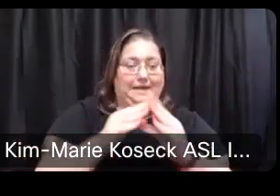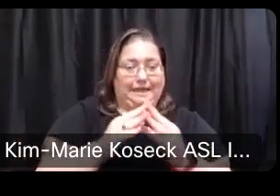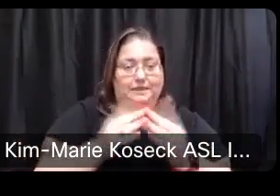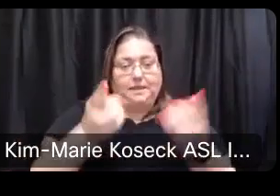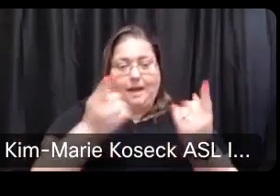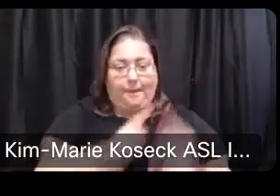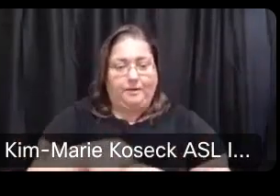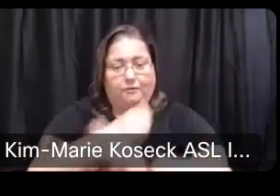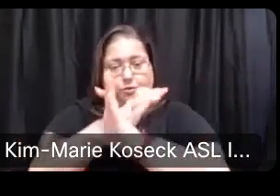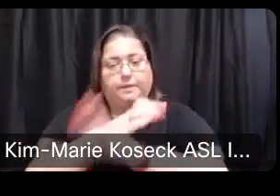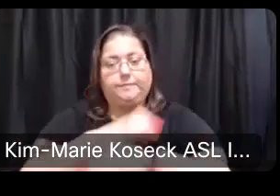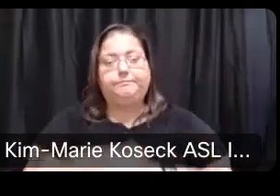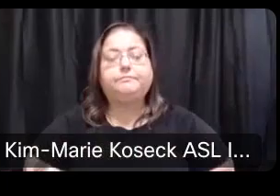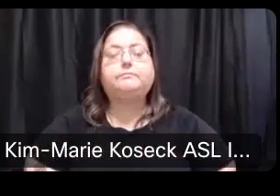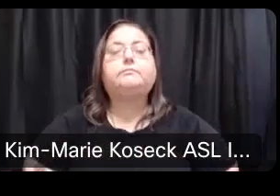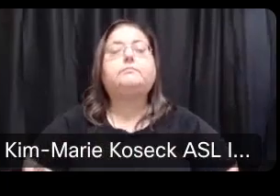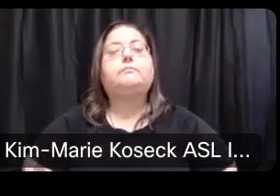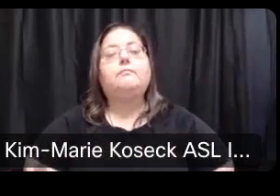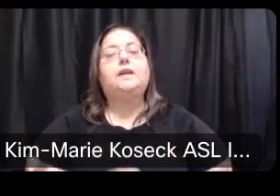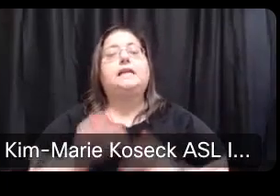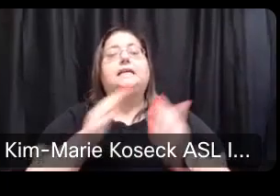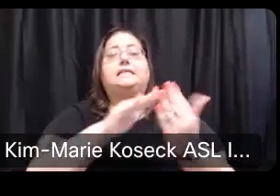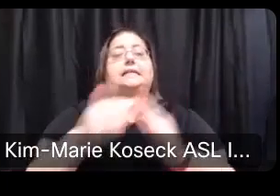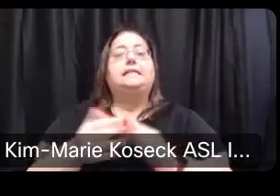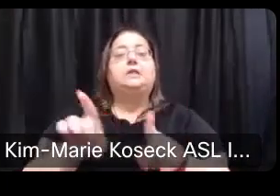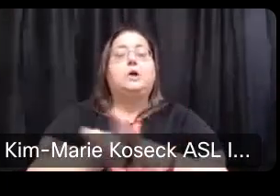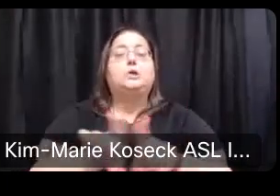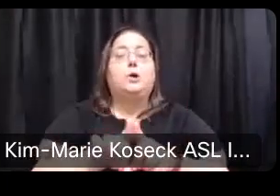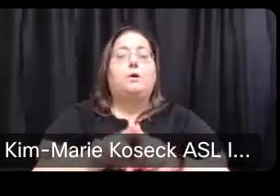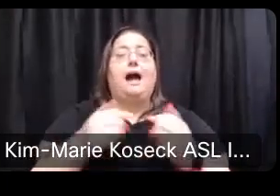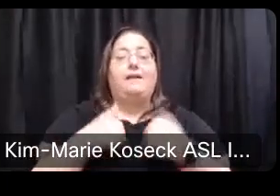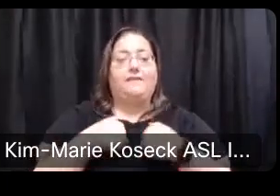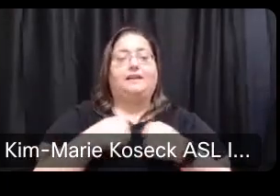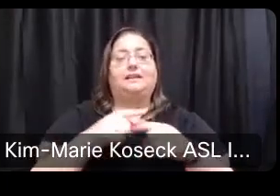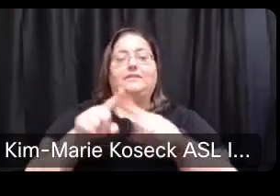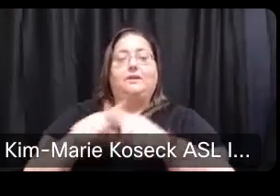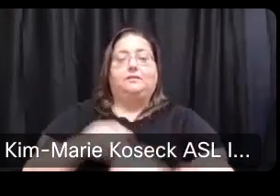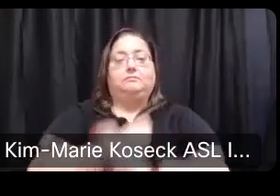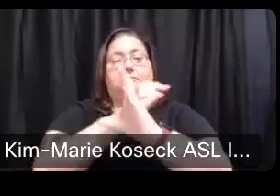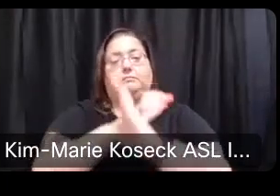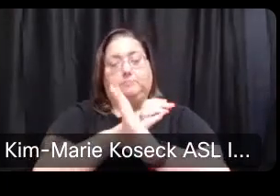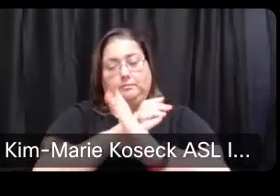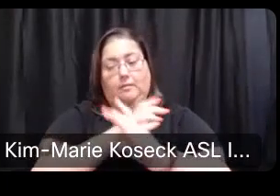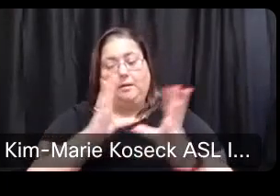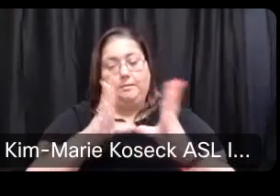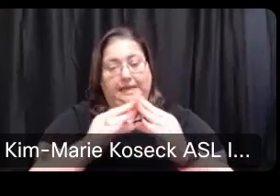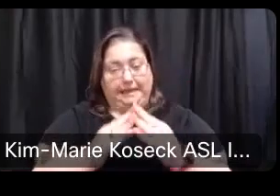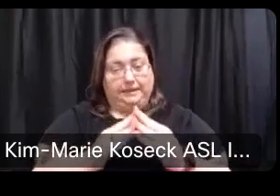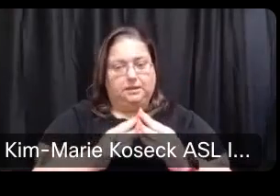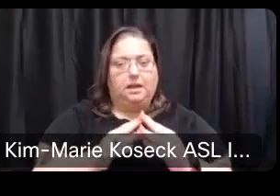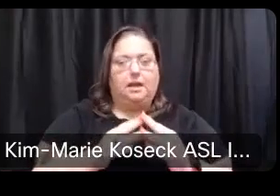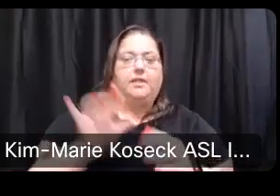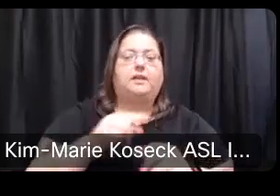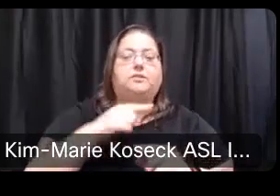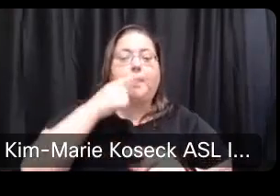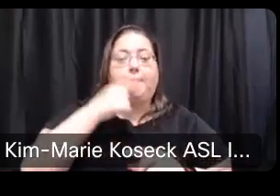webinars. The state is also planning additional webinars near the public comment period. More information on